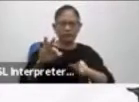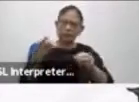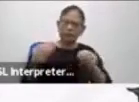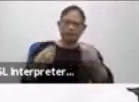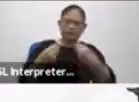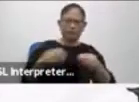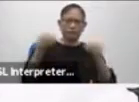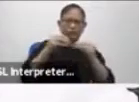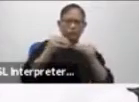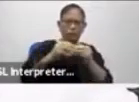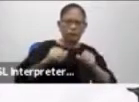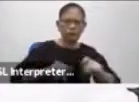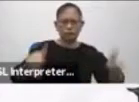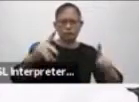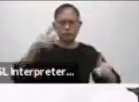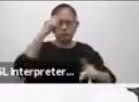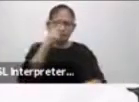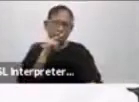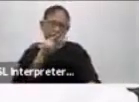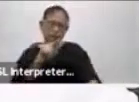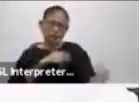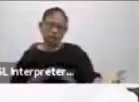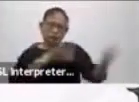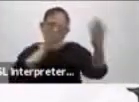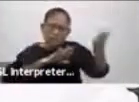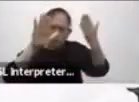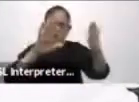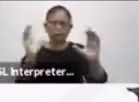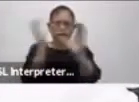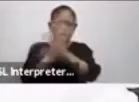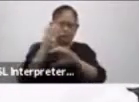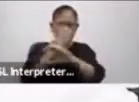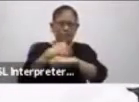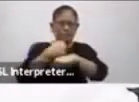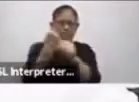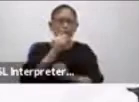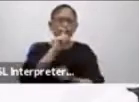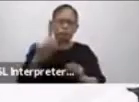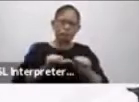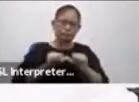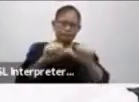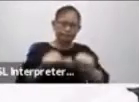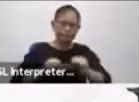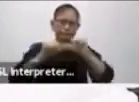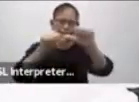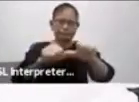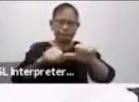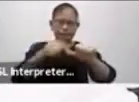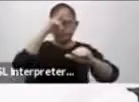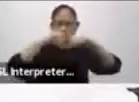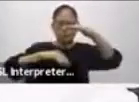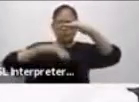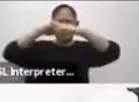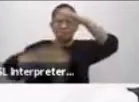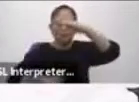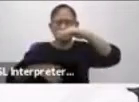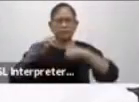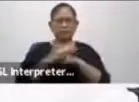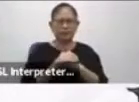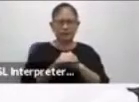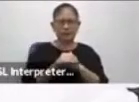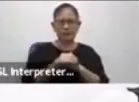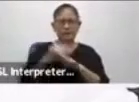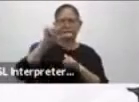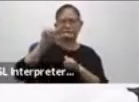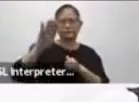innovate our strategies and approaches to ensure long-term transformative changes to ending violence against women. It is really up to us right